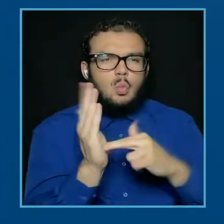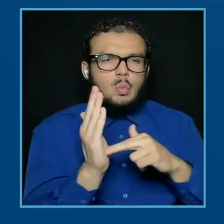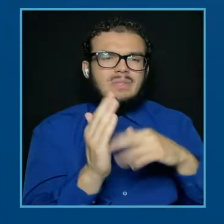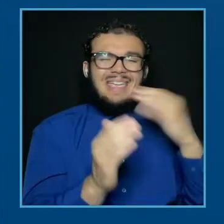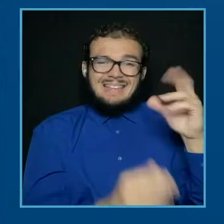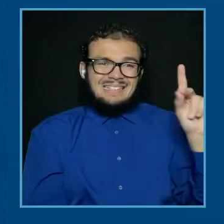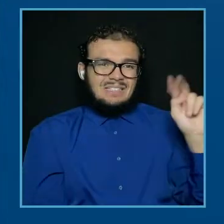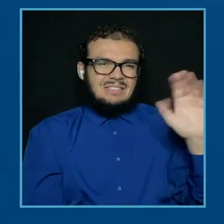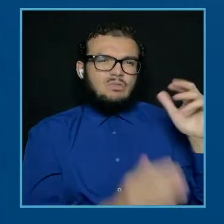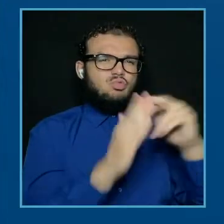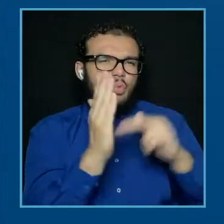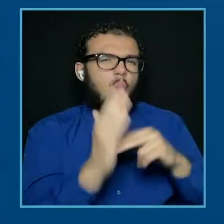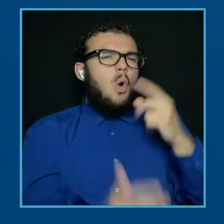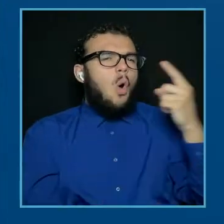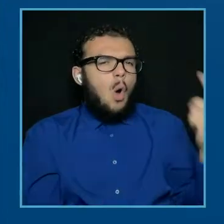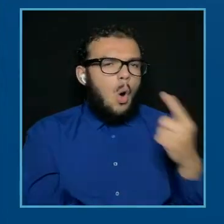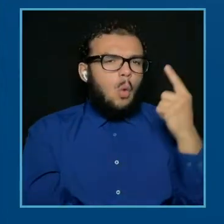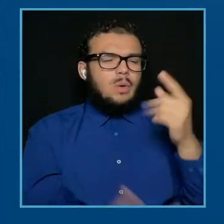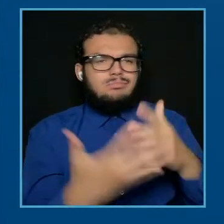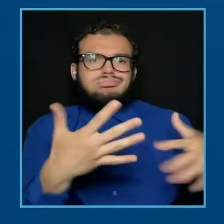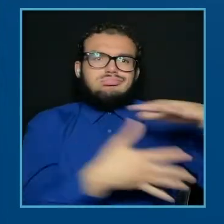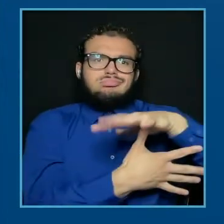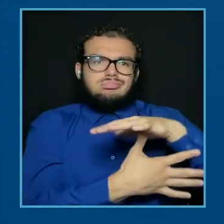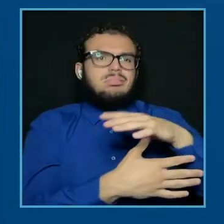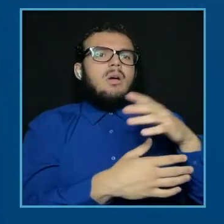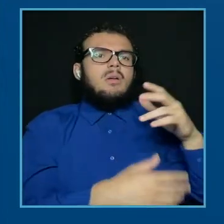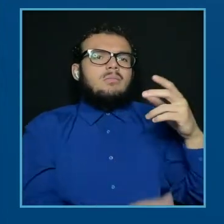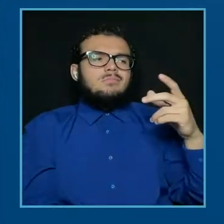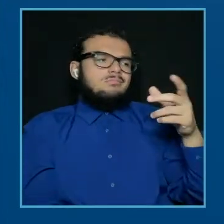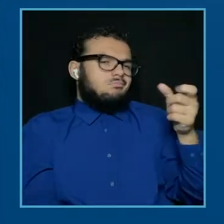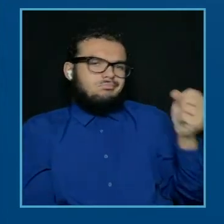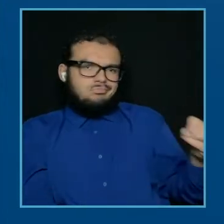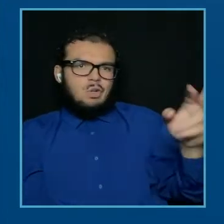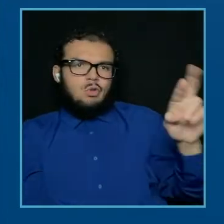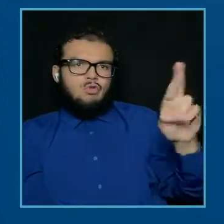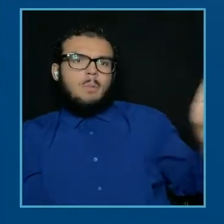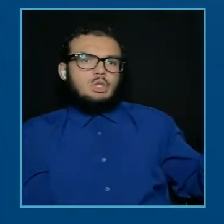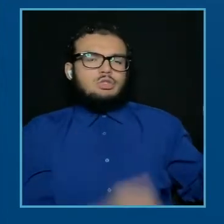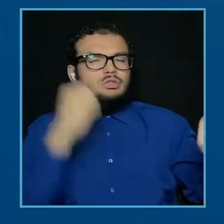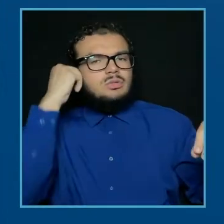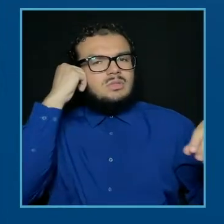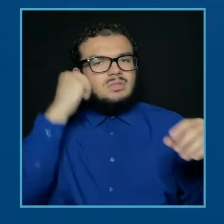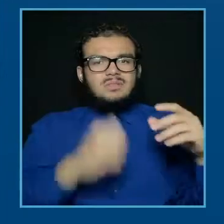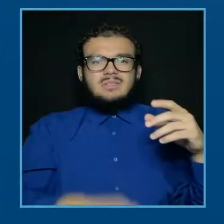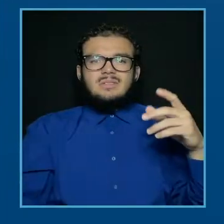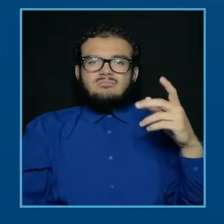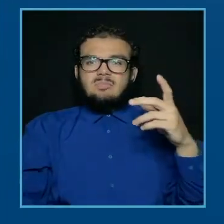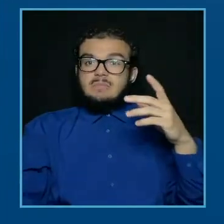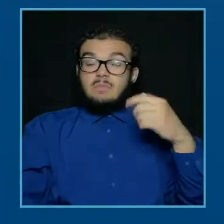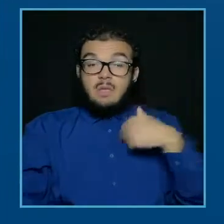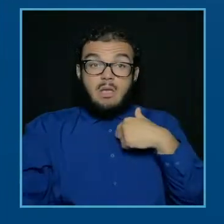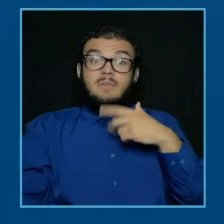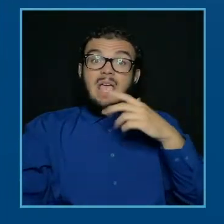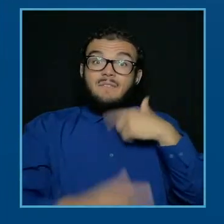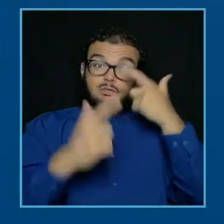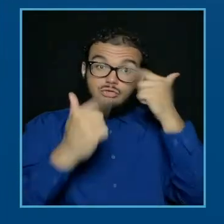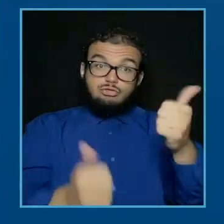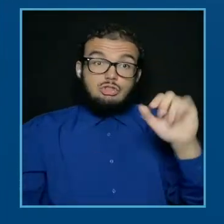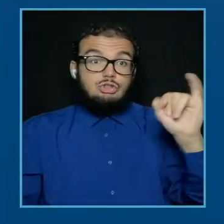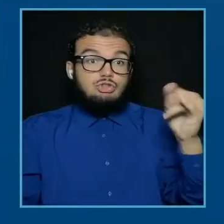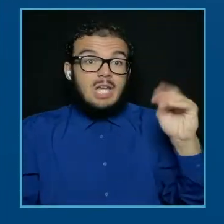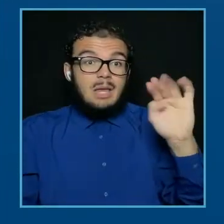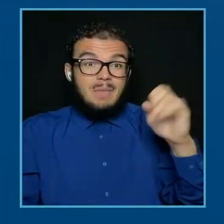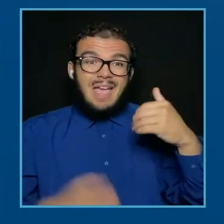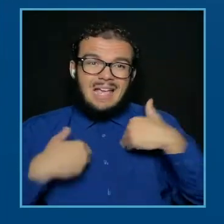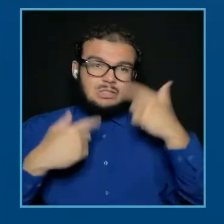rules always take primacy over Roberts. DNC rules said that the DNC chair had discretion. Jamie had discretion.